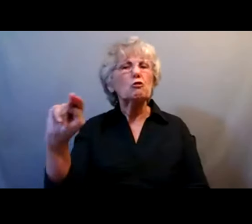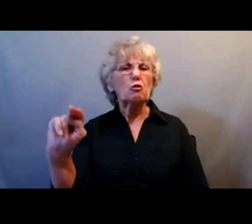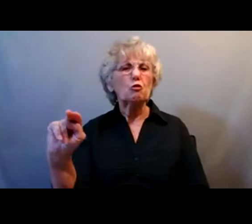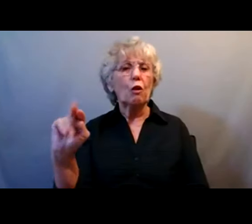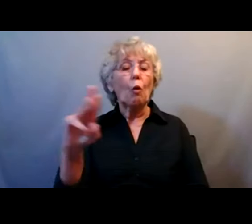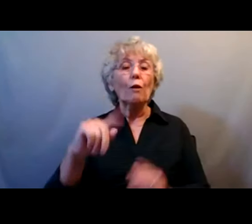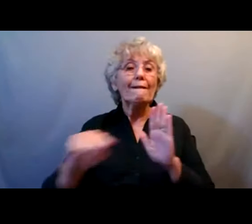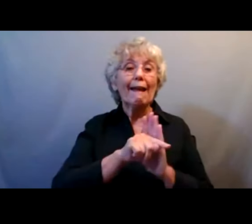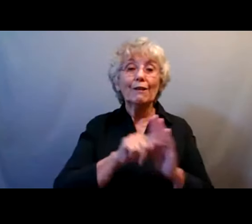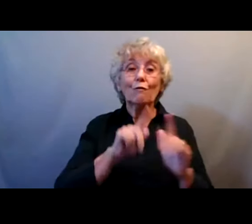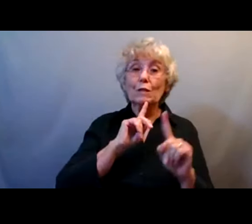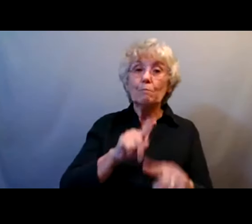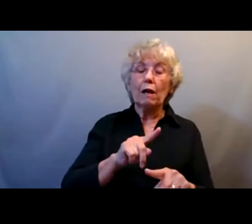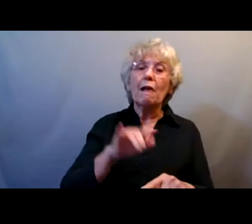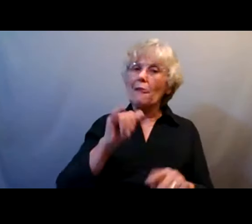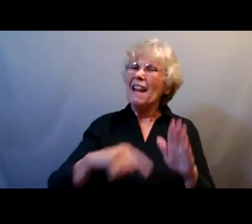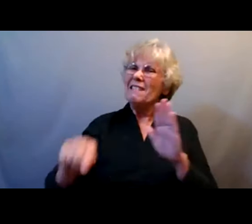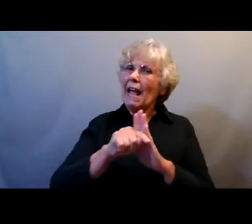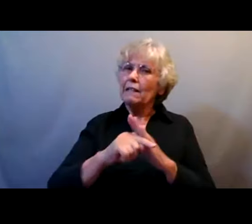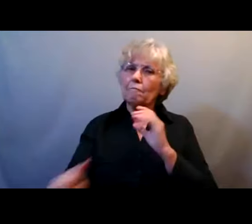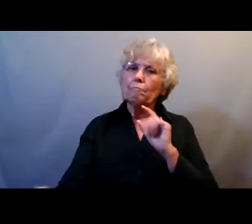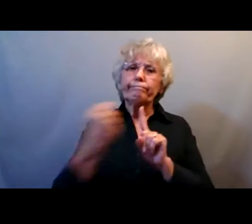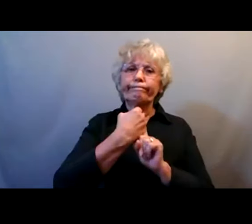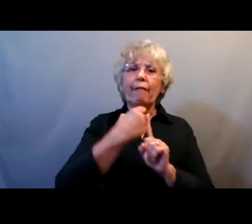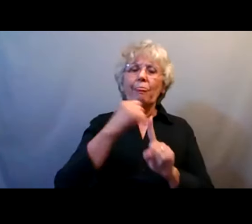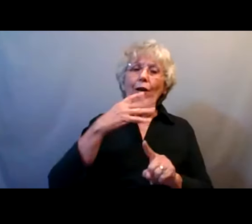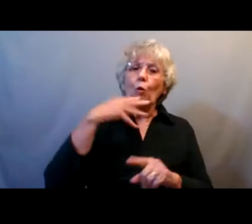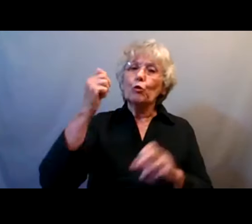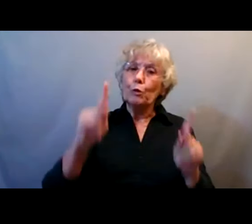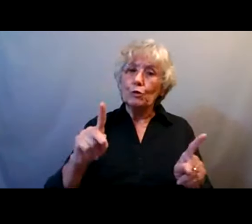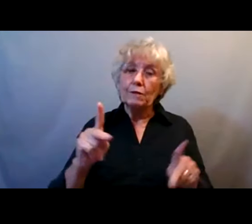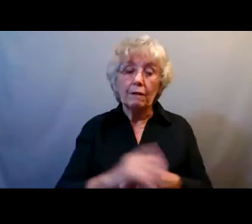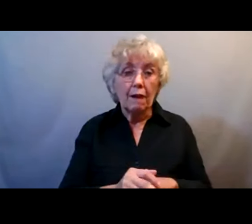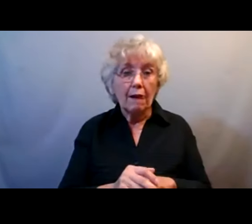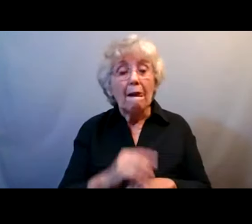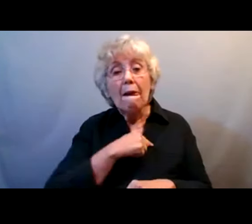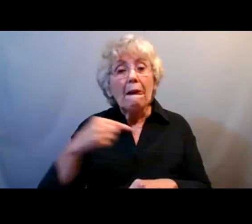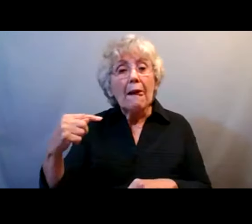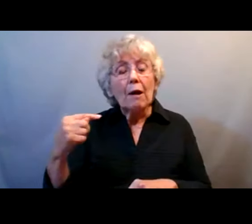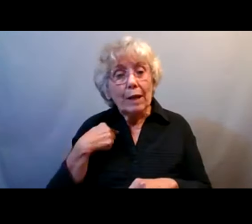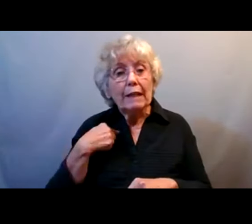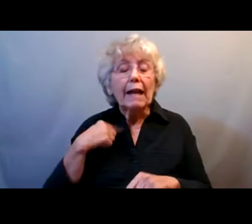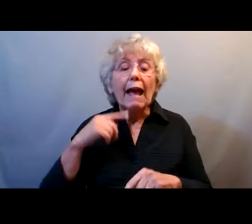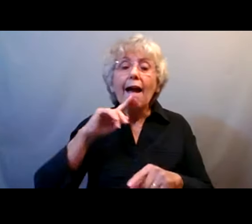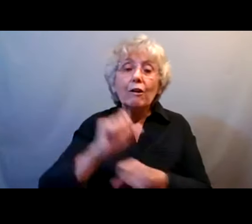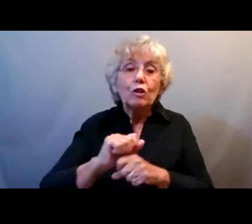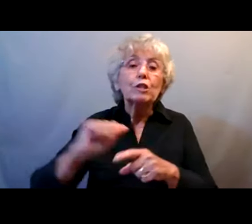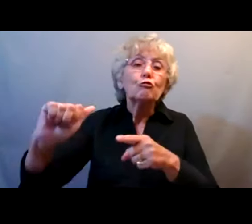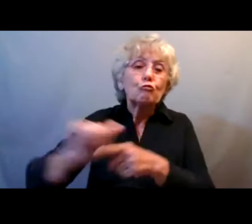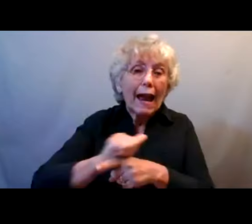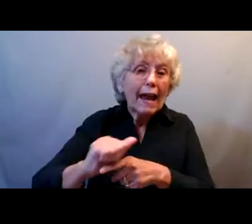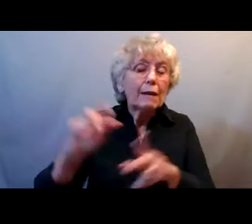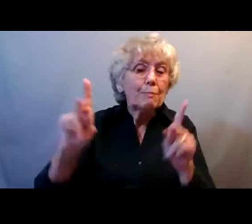negative impact on that elder. And we go around and we actually train people, and it's very